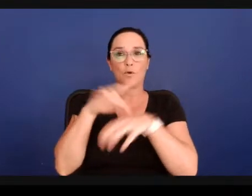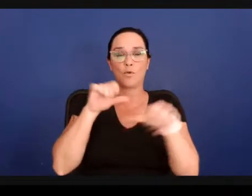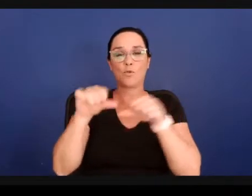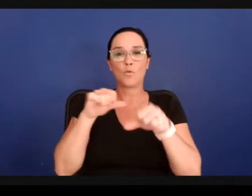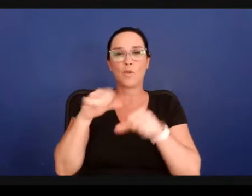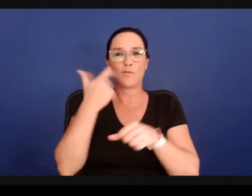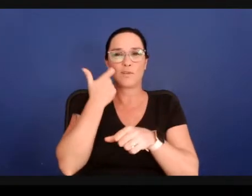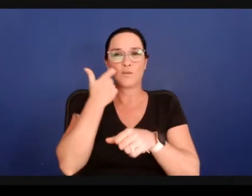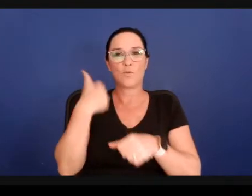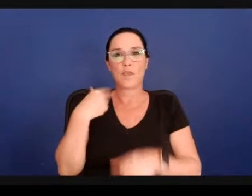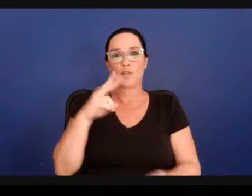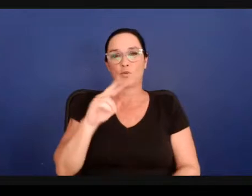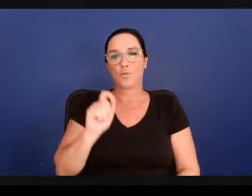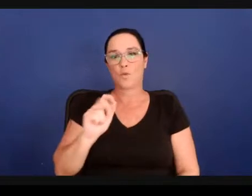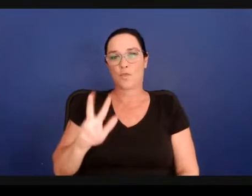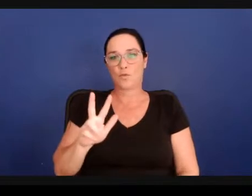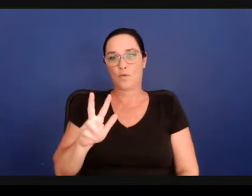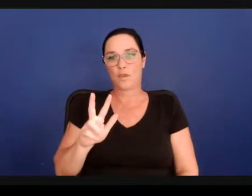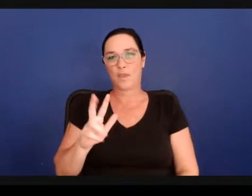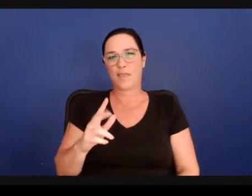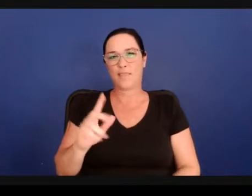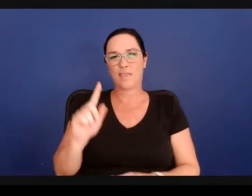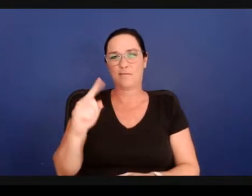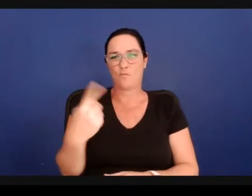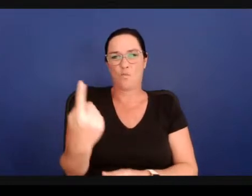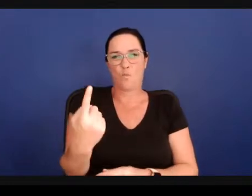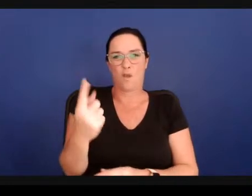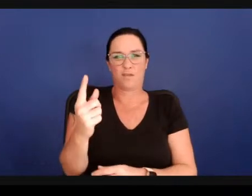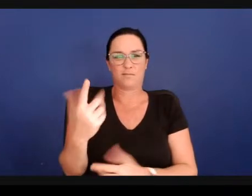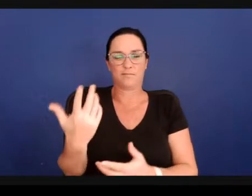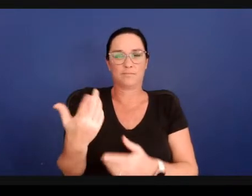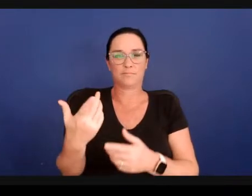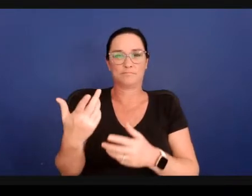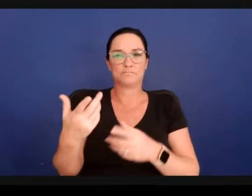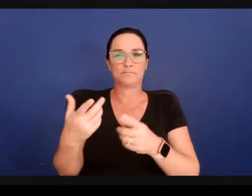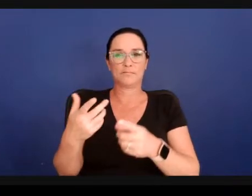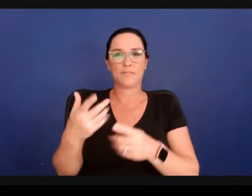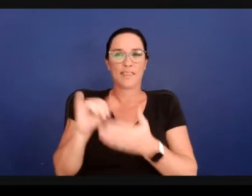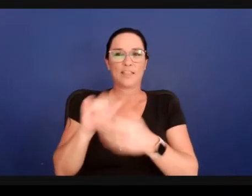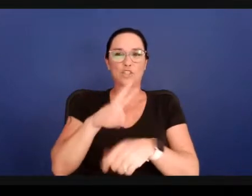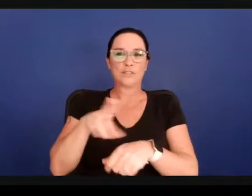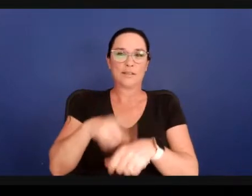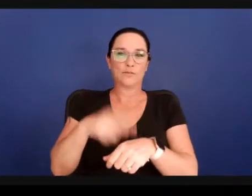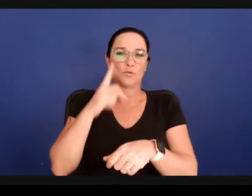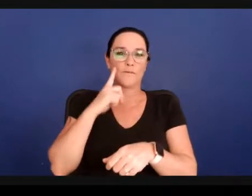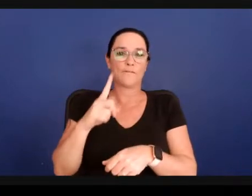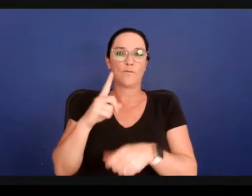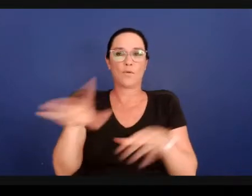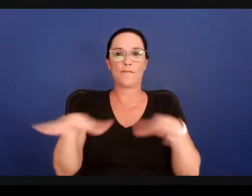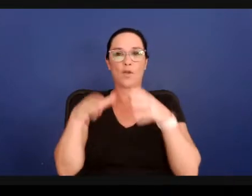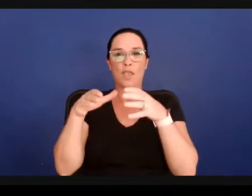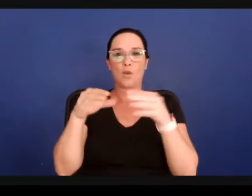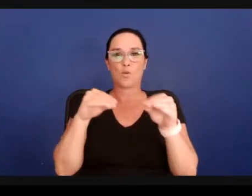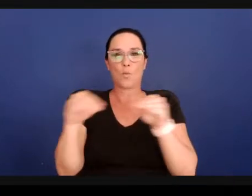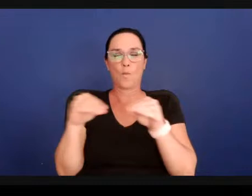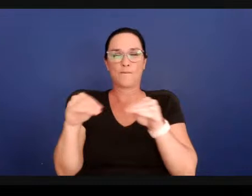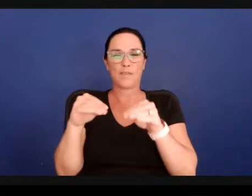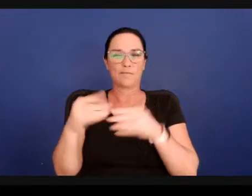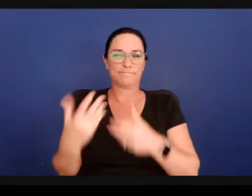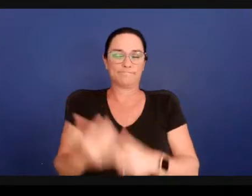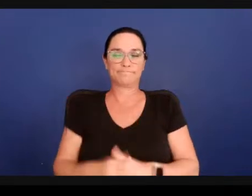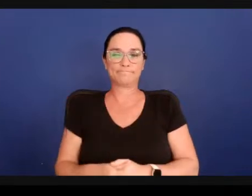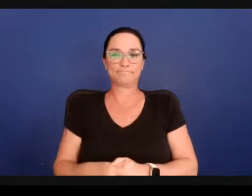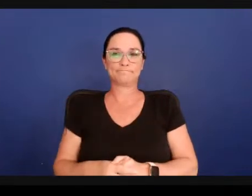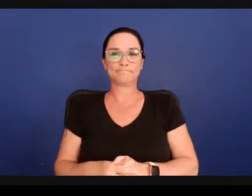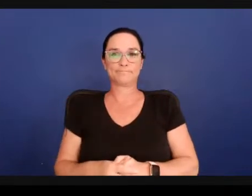2.3. But one by itself is just natural for the volcano to be adjusting and moving all the time. So